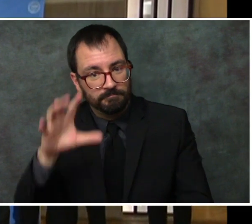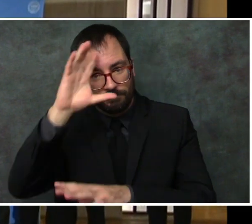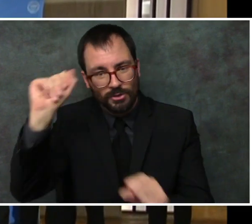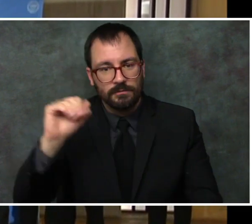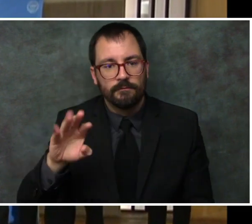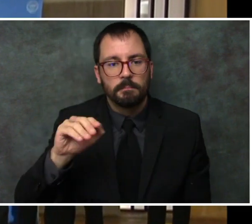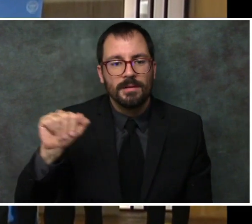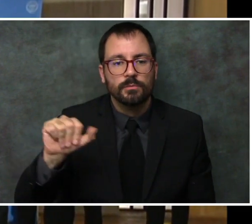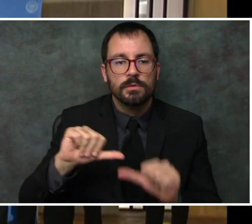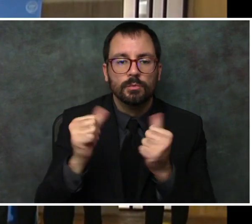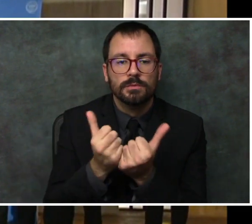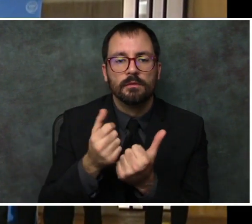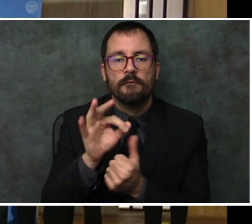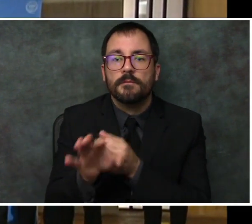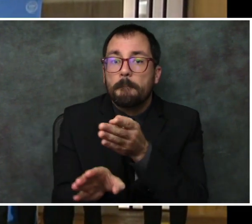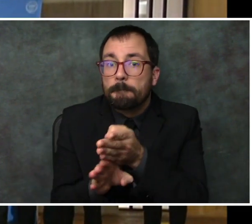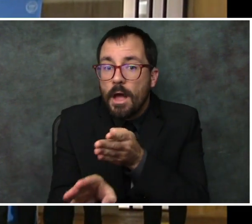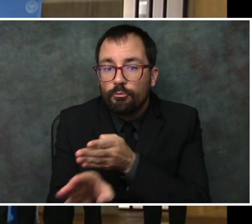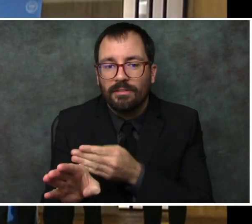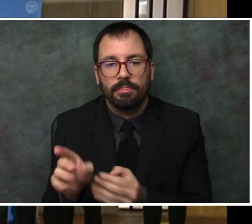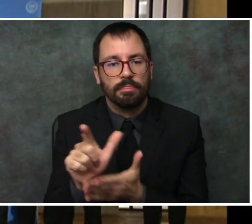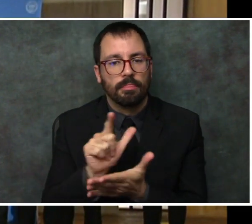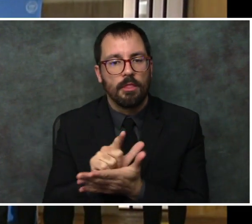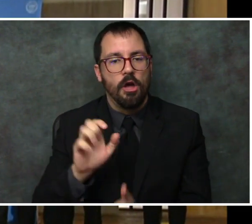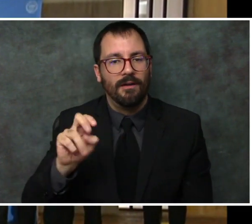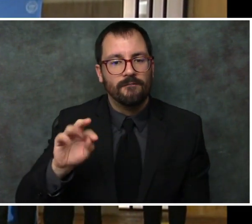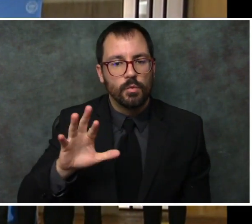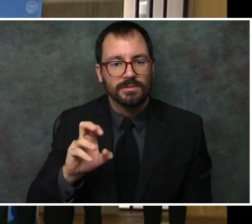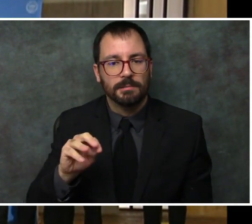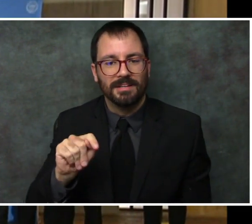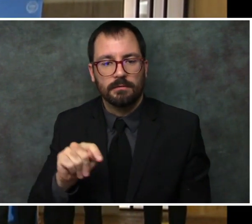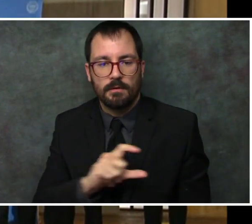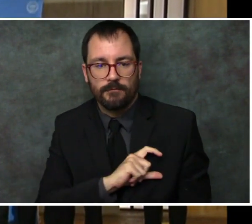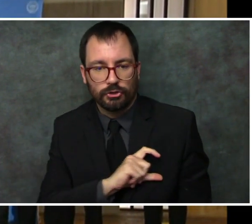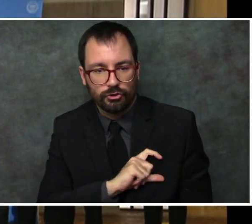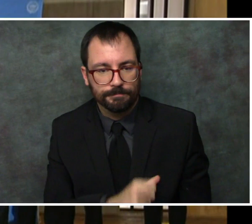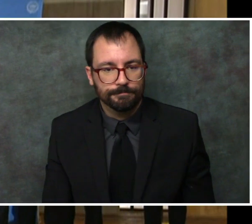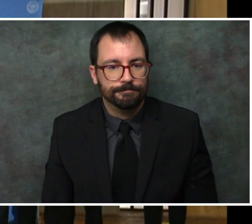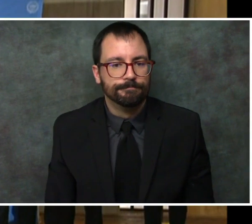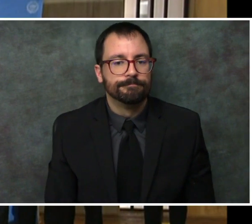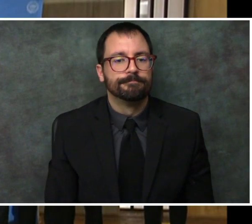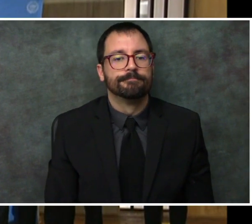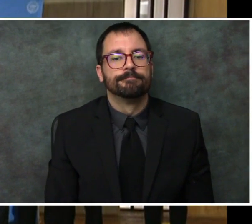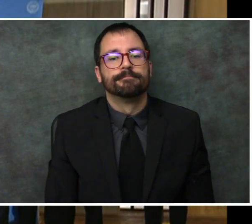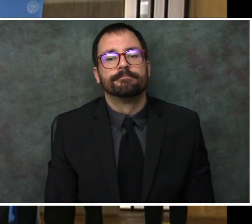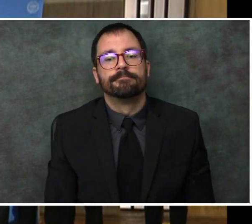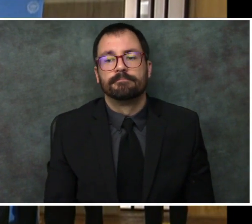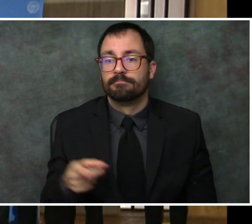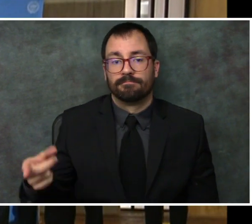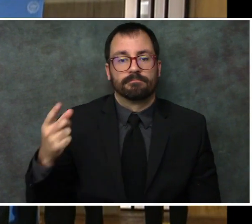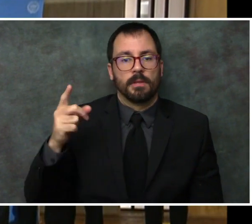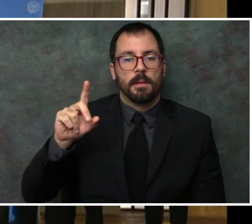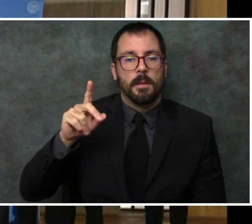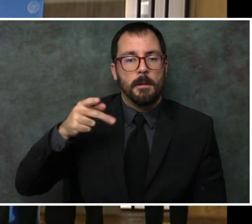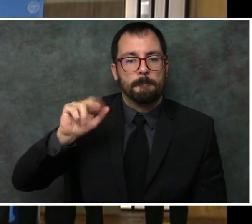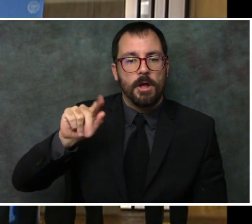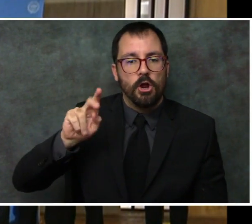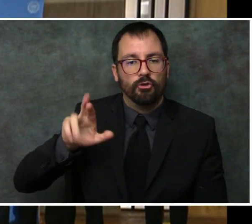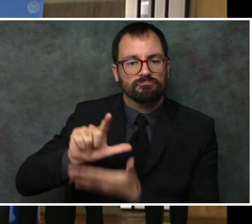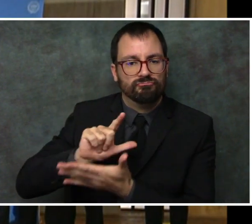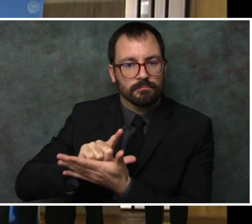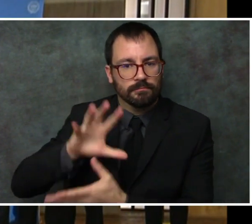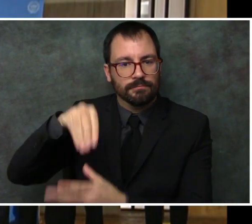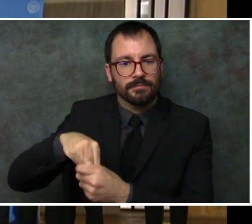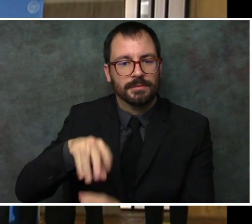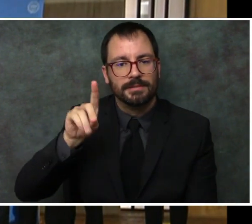Officers. Javier Flores, a partner at Dinsmore LLP. And last and certainly far from least,